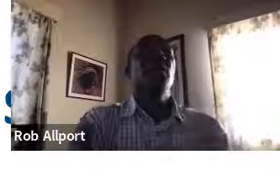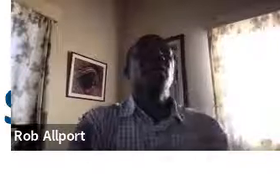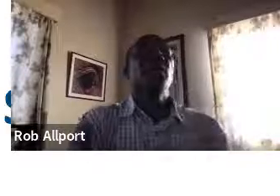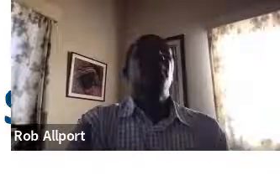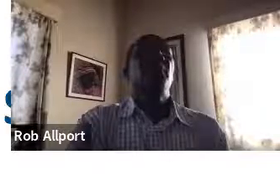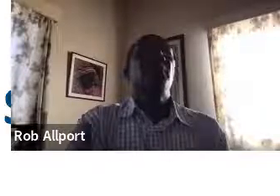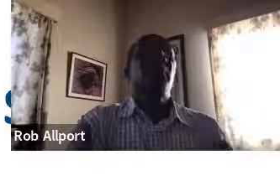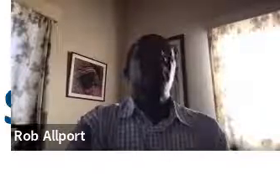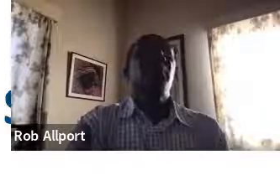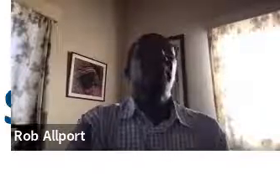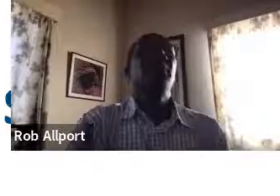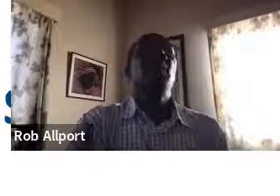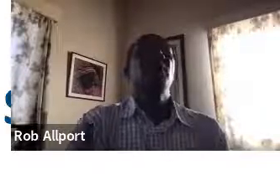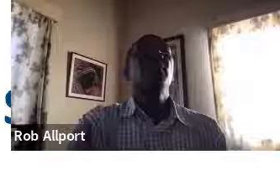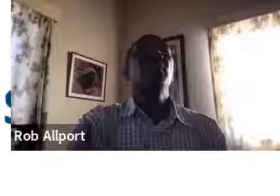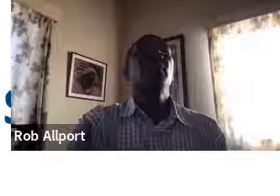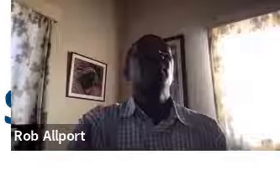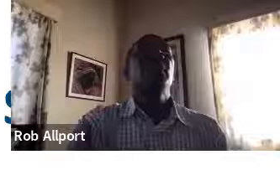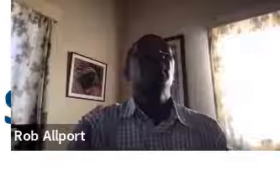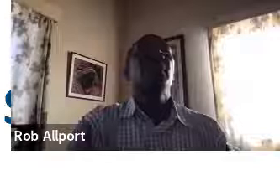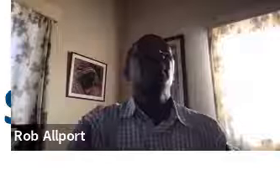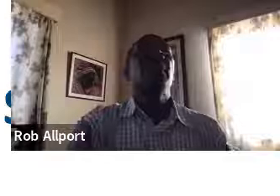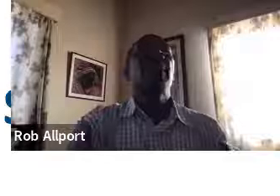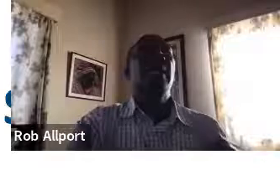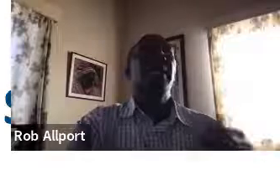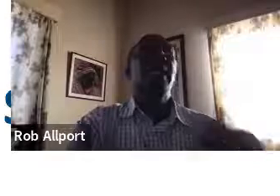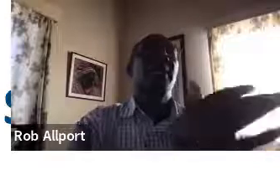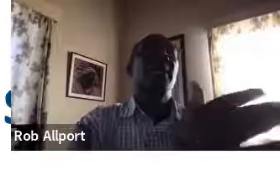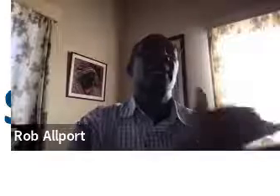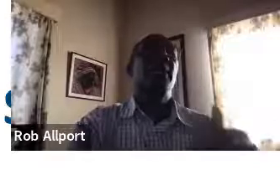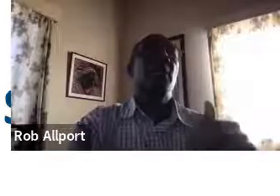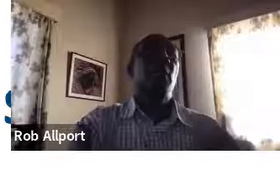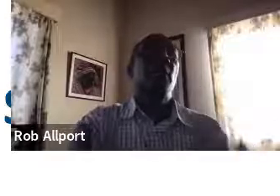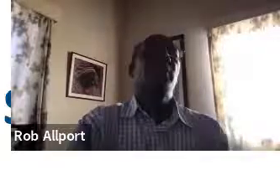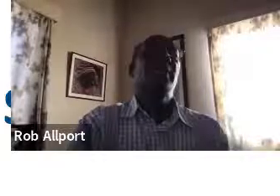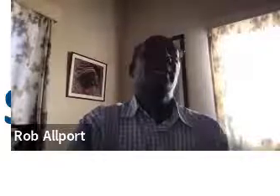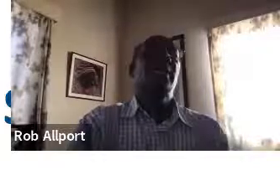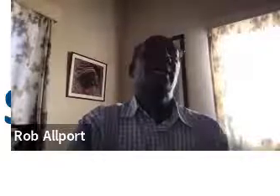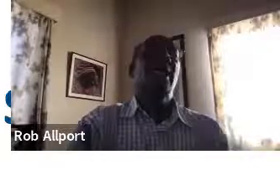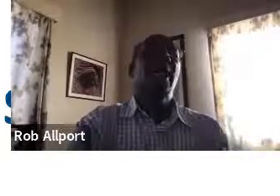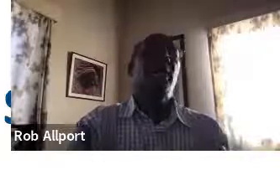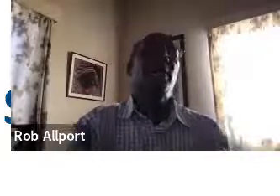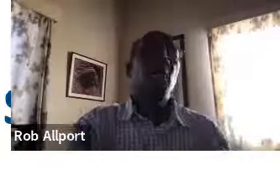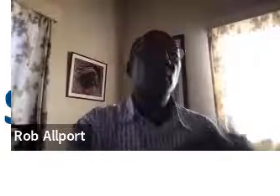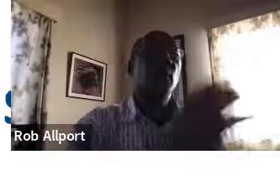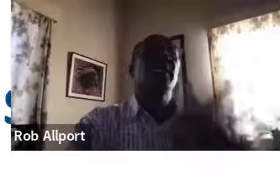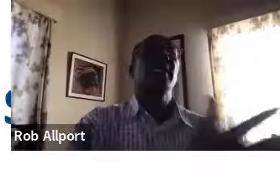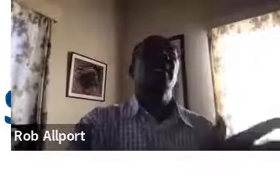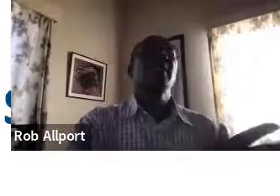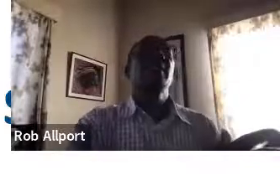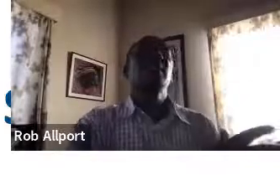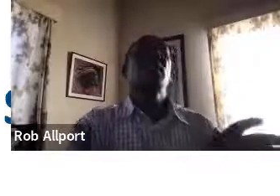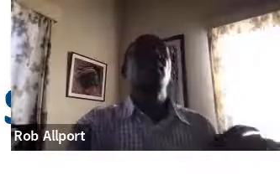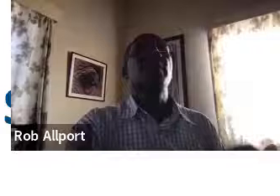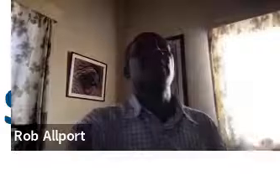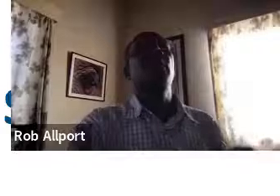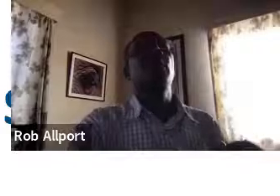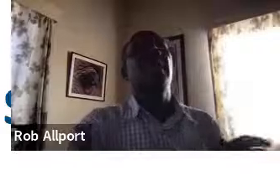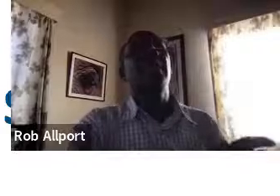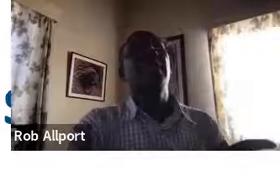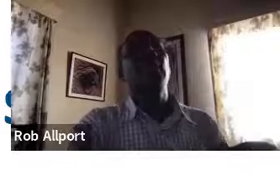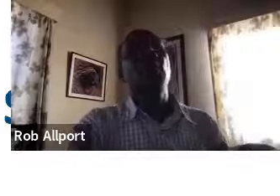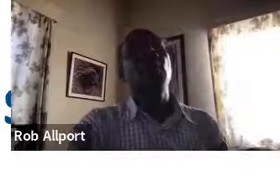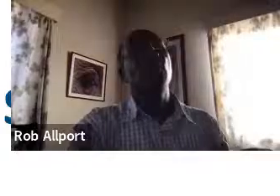module, the phosphate module, and the other modules that are put together to be